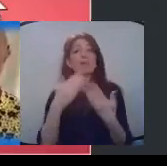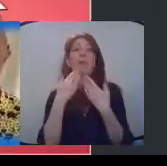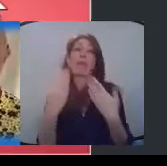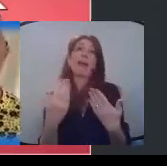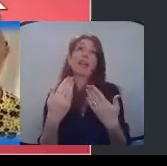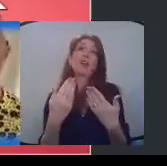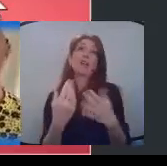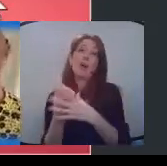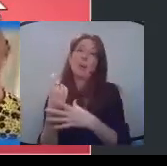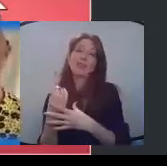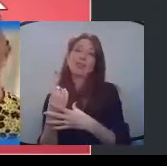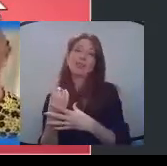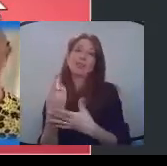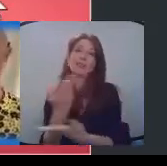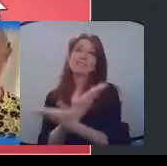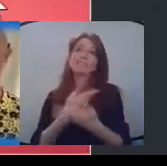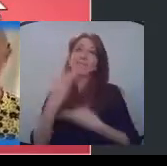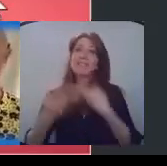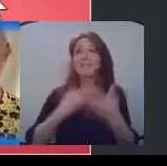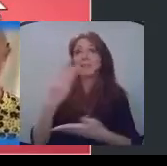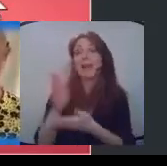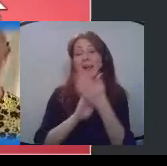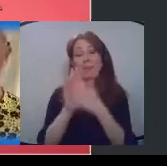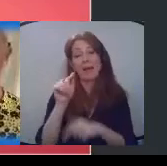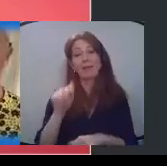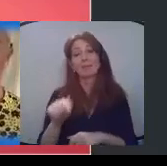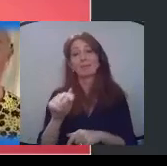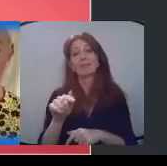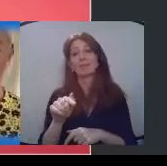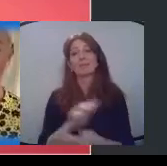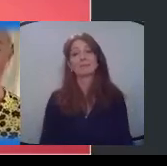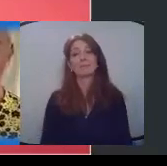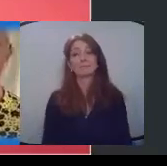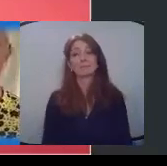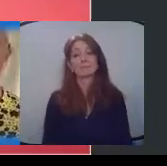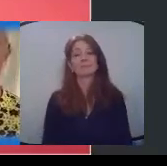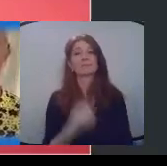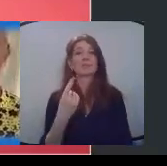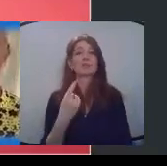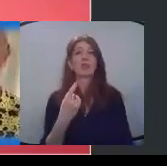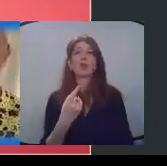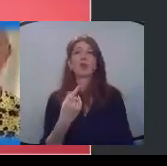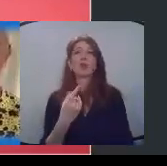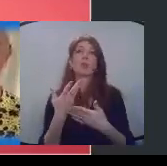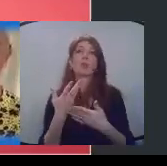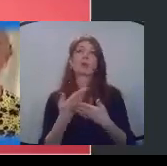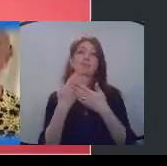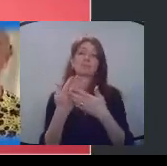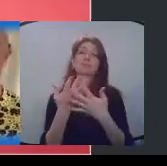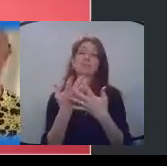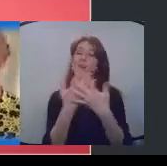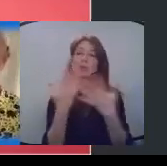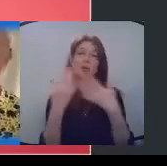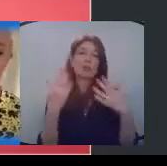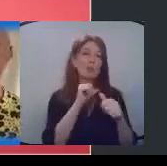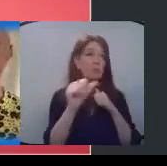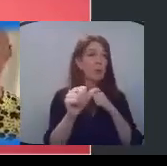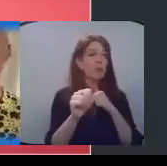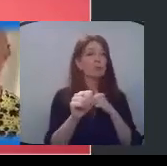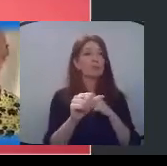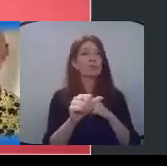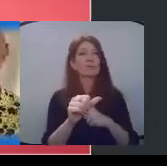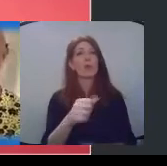opportunity to talk to you a little bit about Spawn. We serve, again, everyone, all sorts of sports and activities. And if you're a 65 or